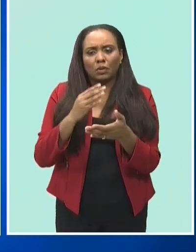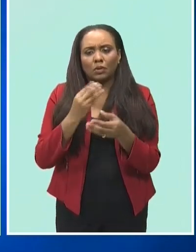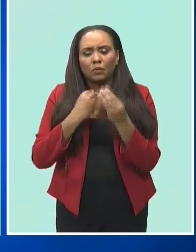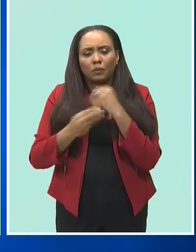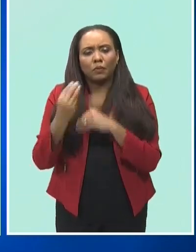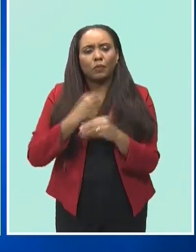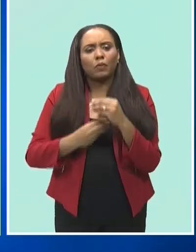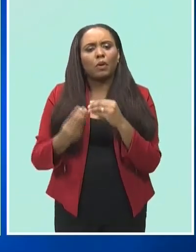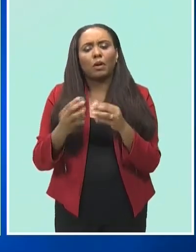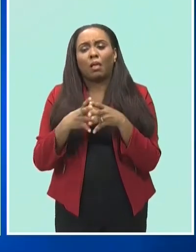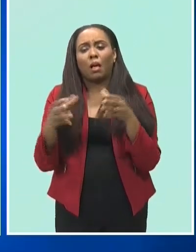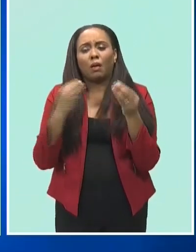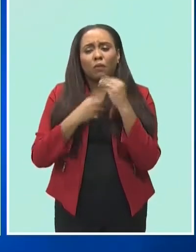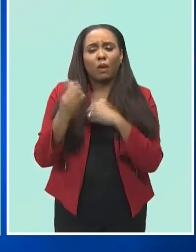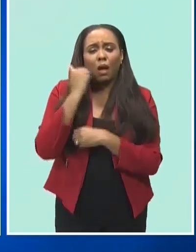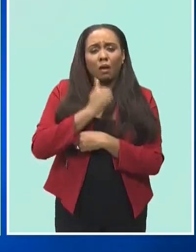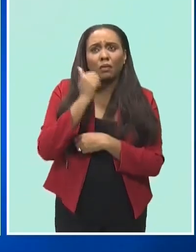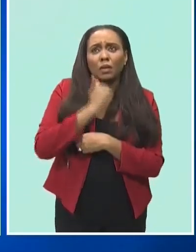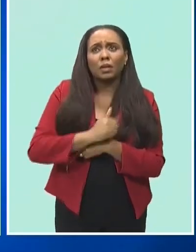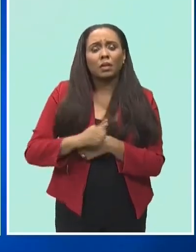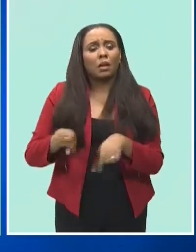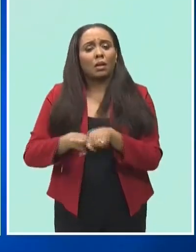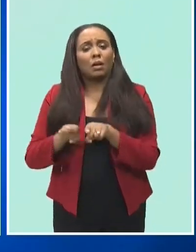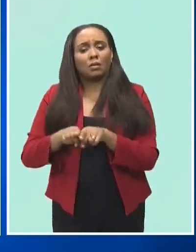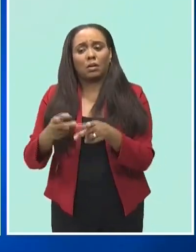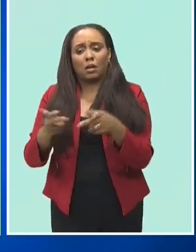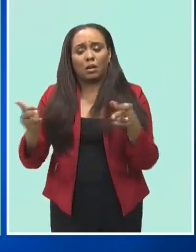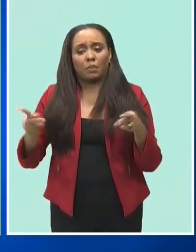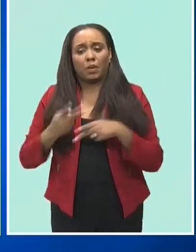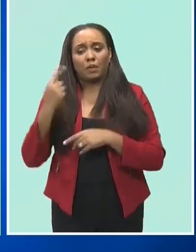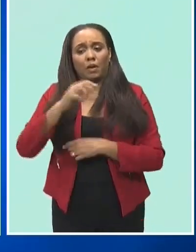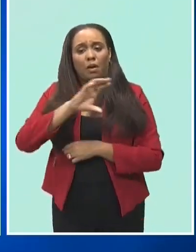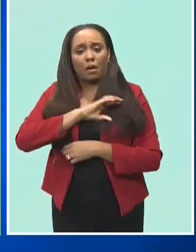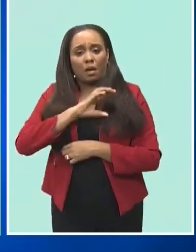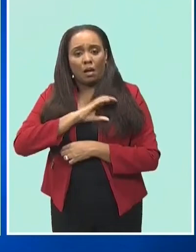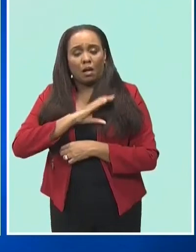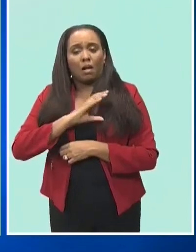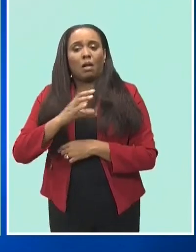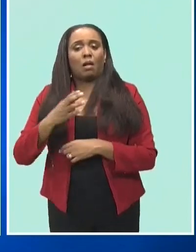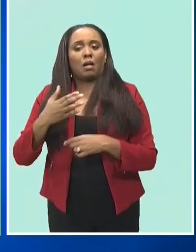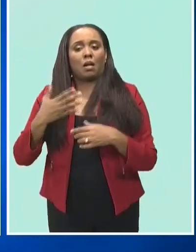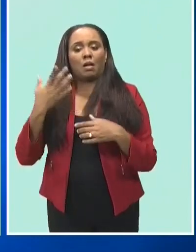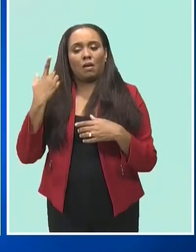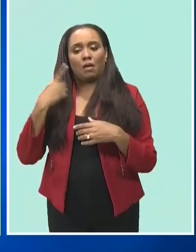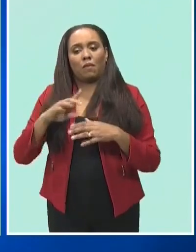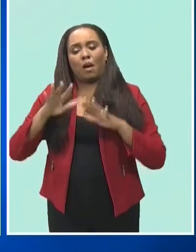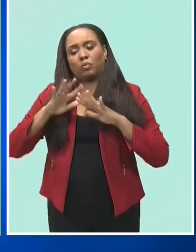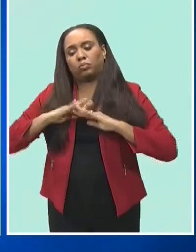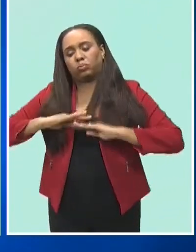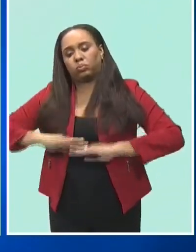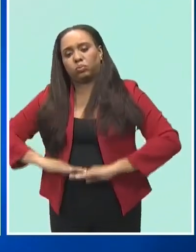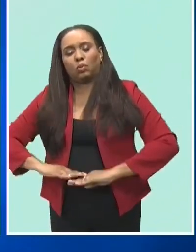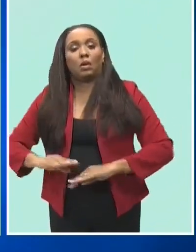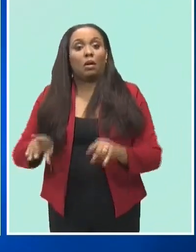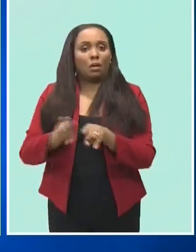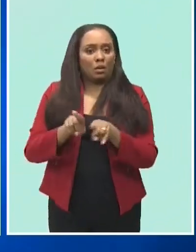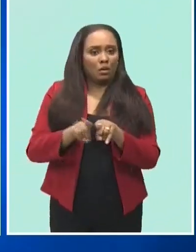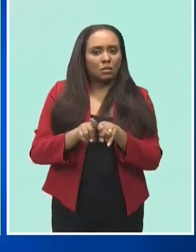day, a recreational facility, facilities for law enforcement and faculty, in addition to the temporary housing units. In